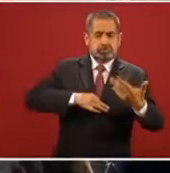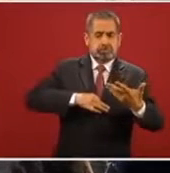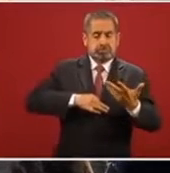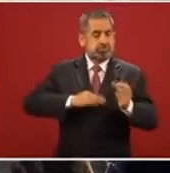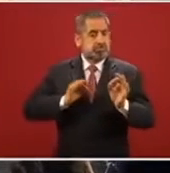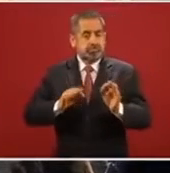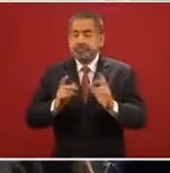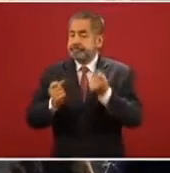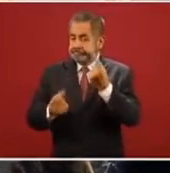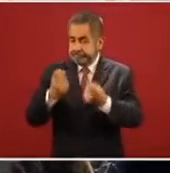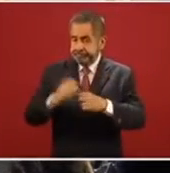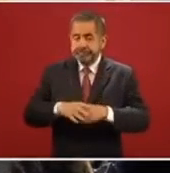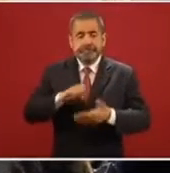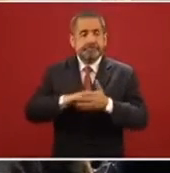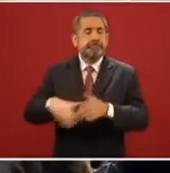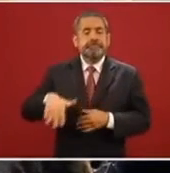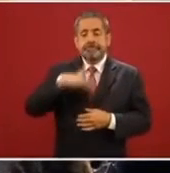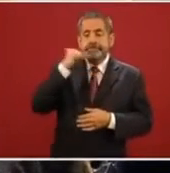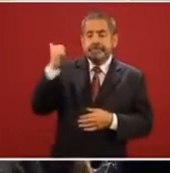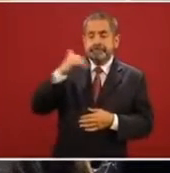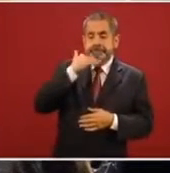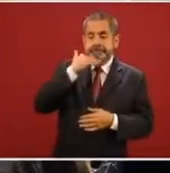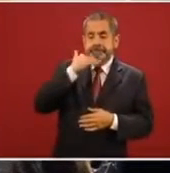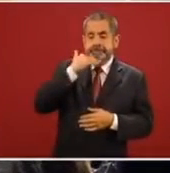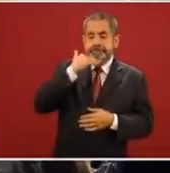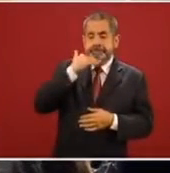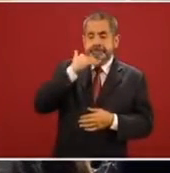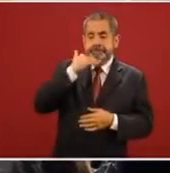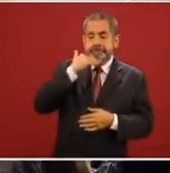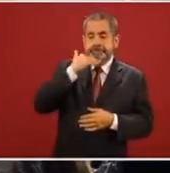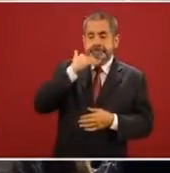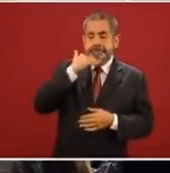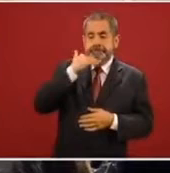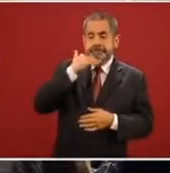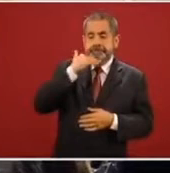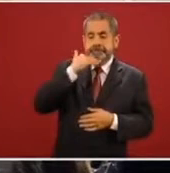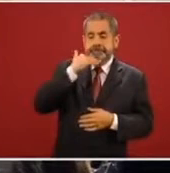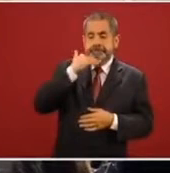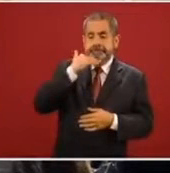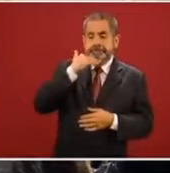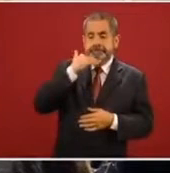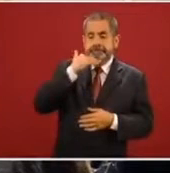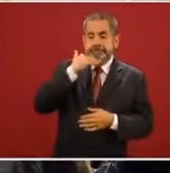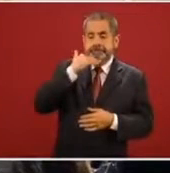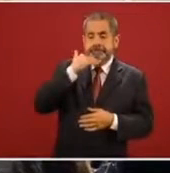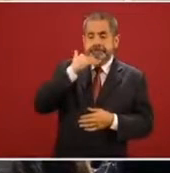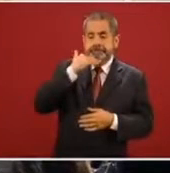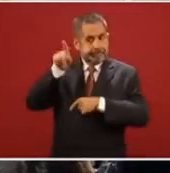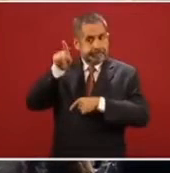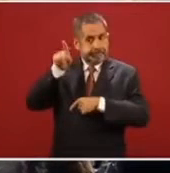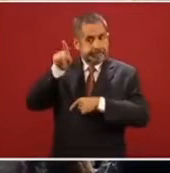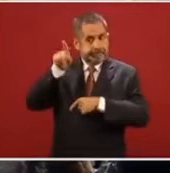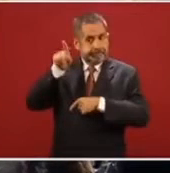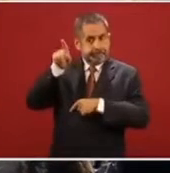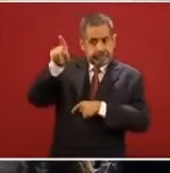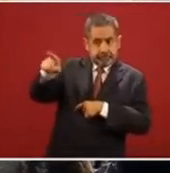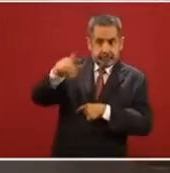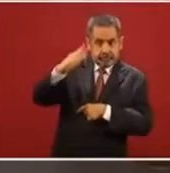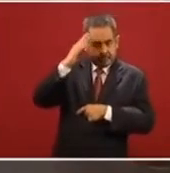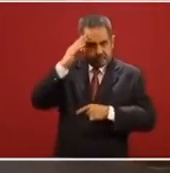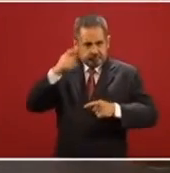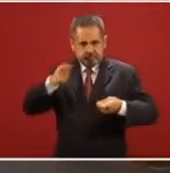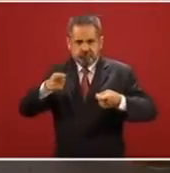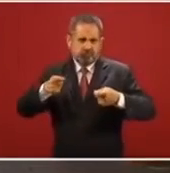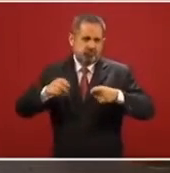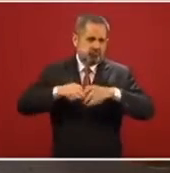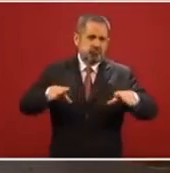Germany, el liderazgo político del Estado the liberation politically of the state comentó